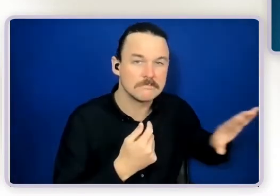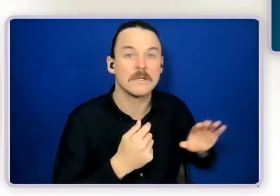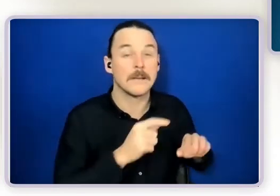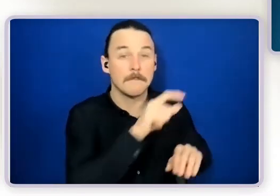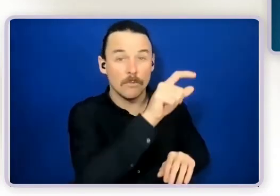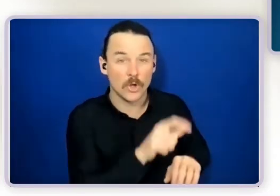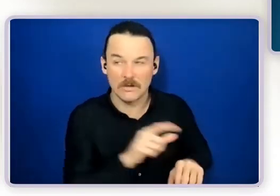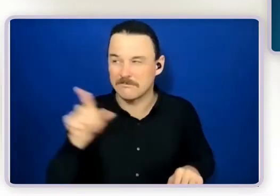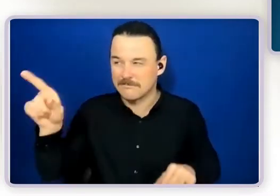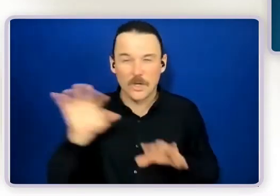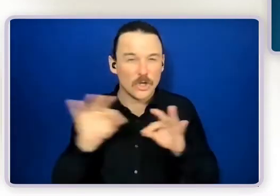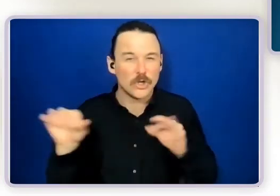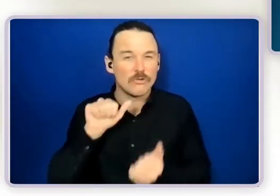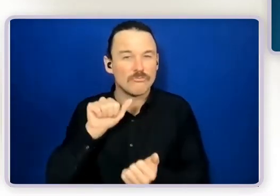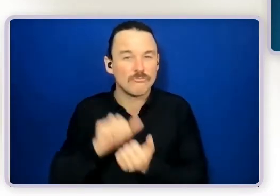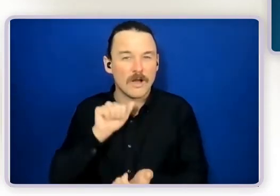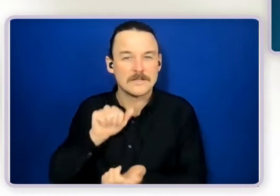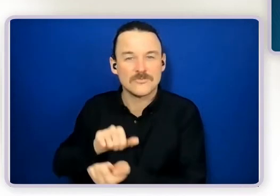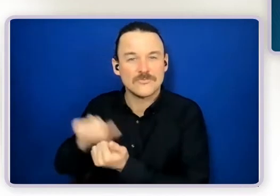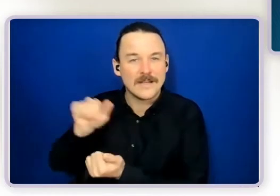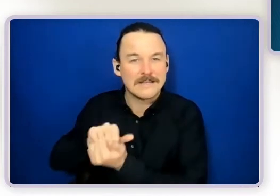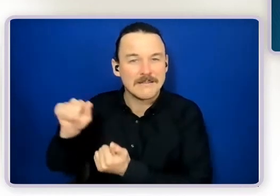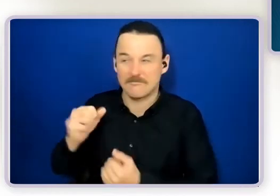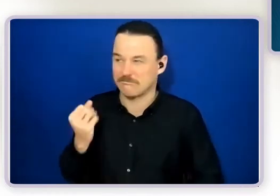just do, I was going to say